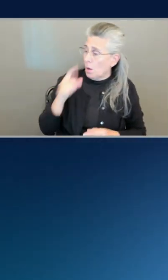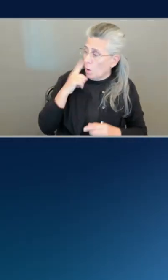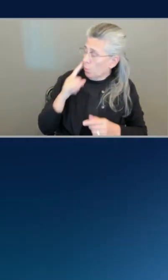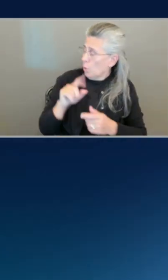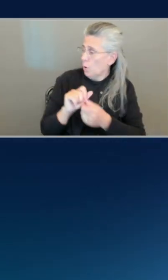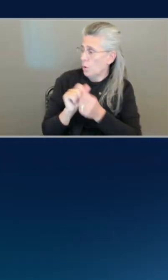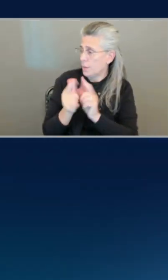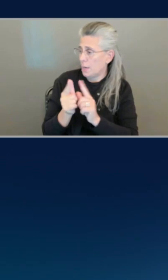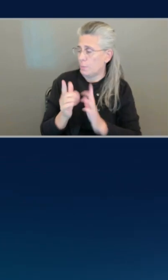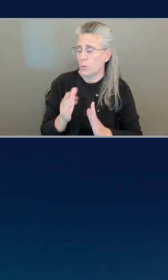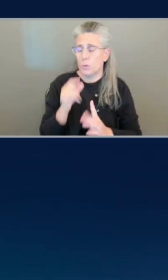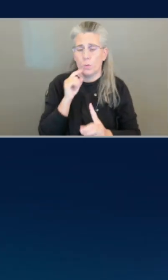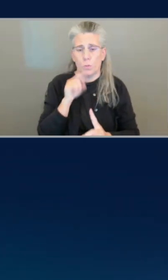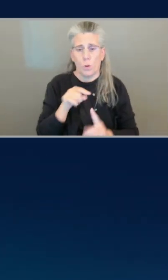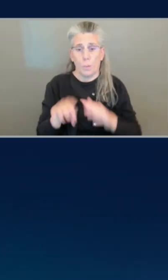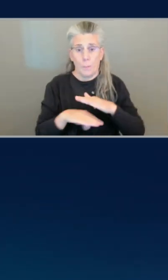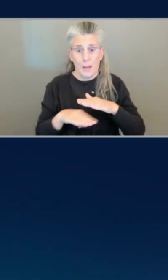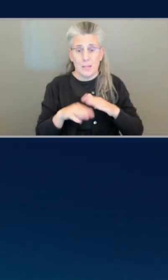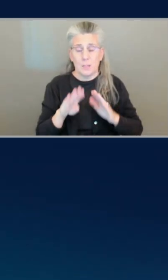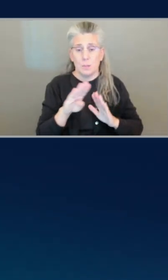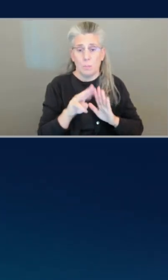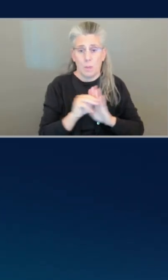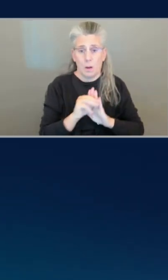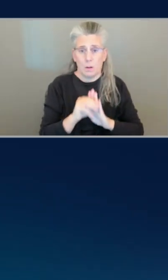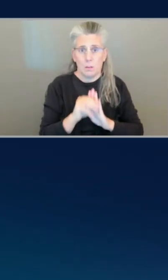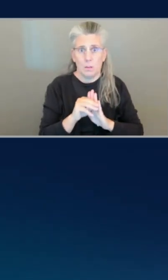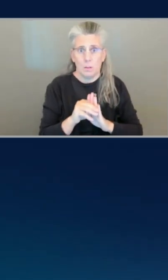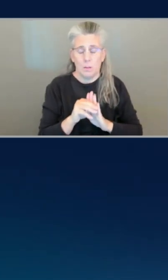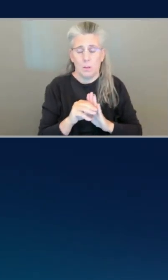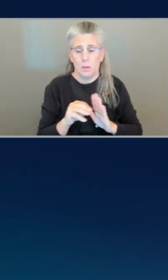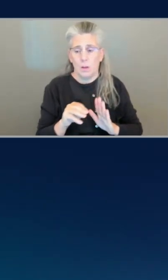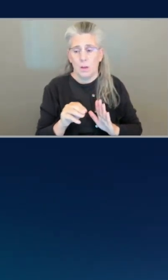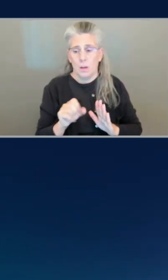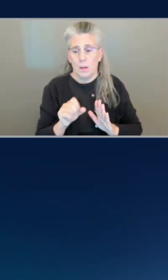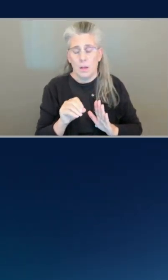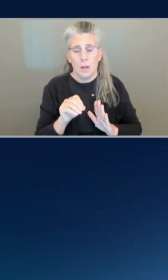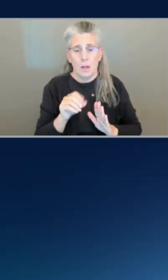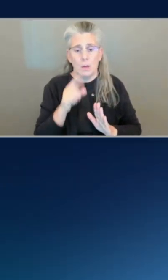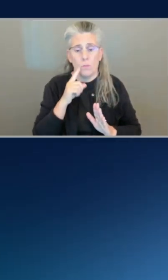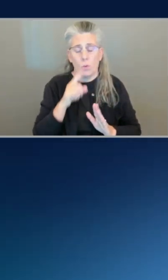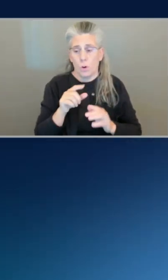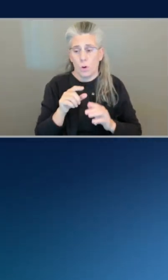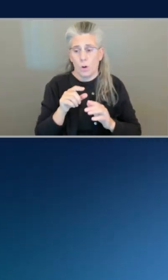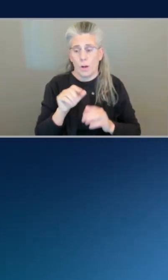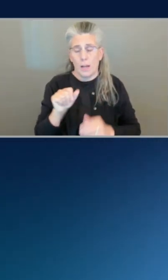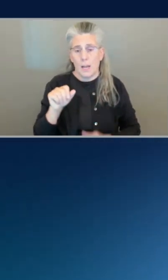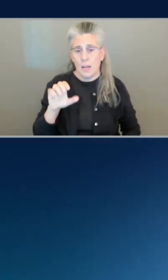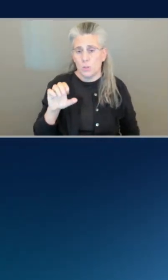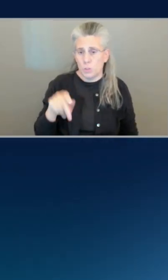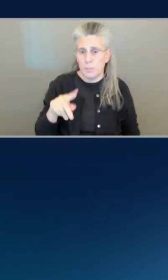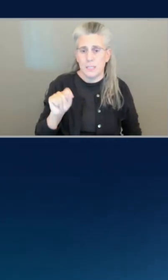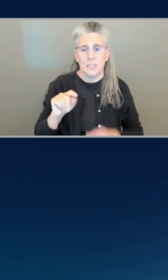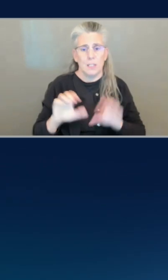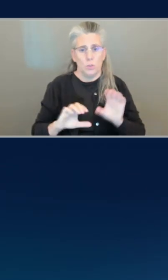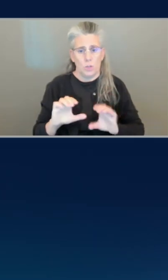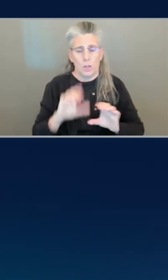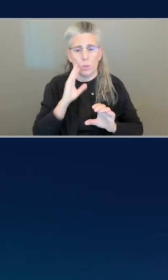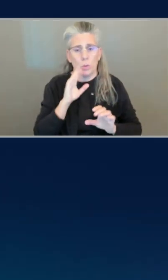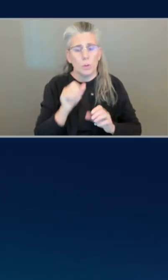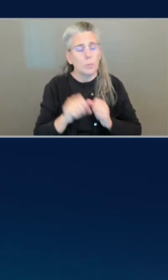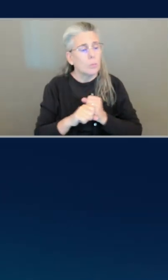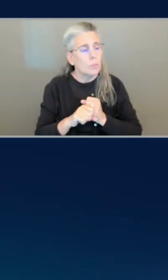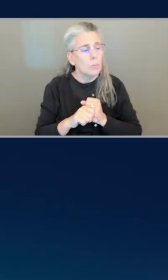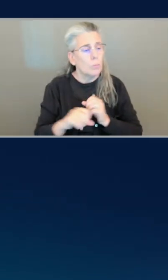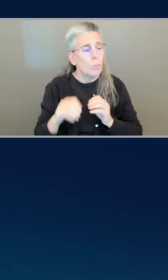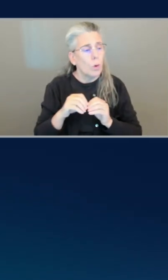base model. The agentic chat would be an extension of this, in the sense